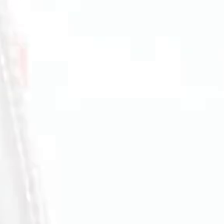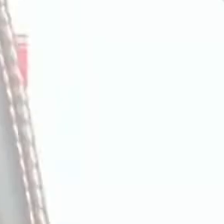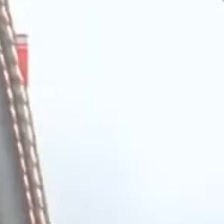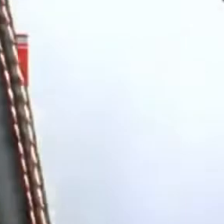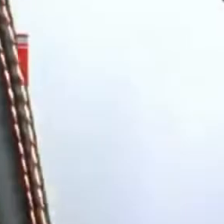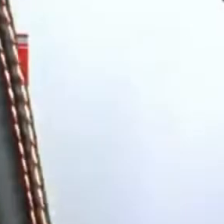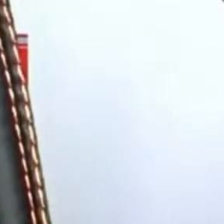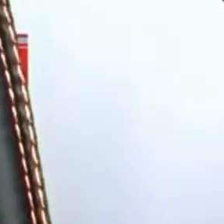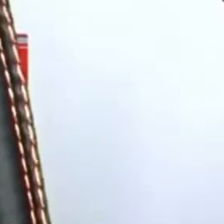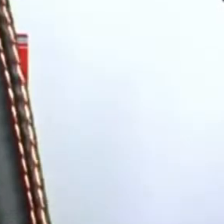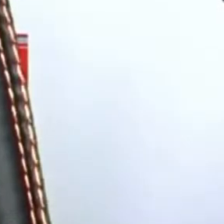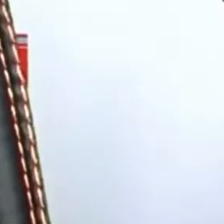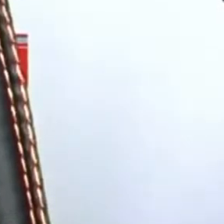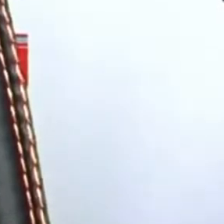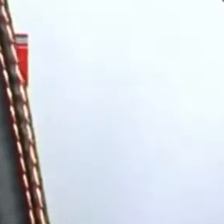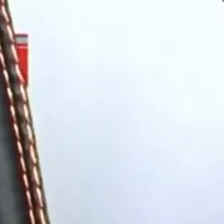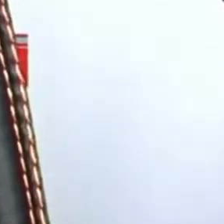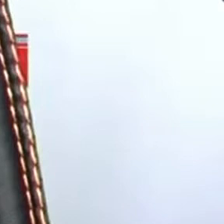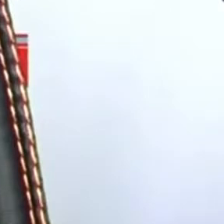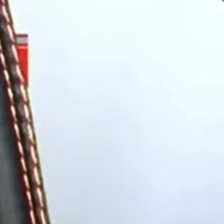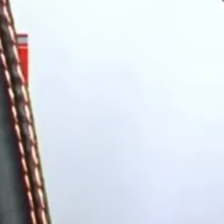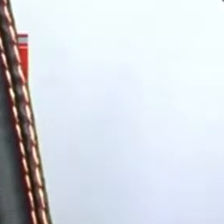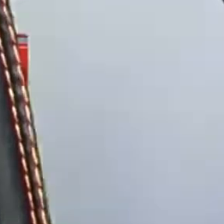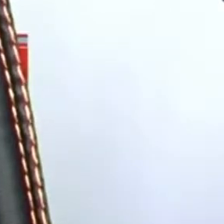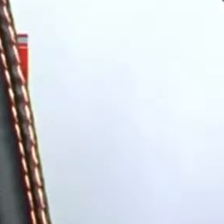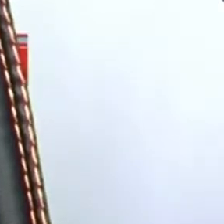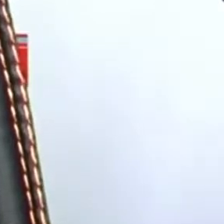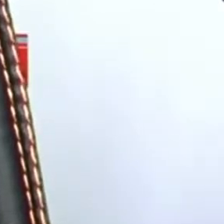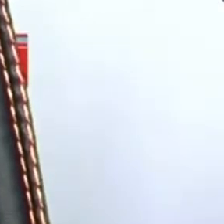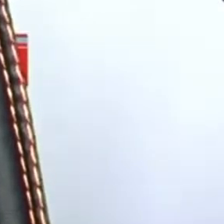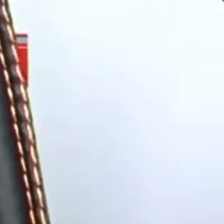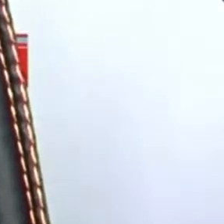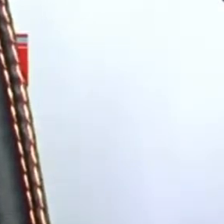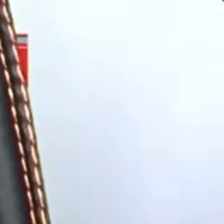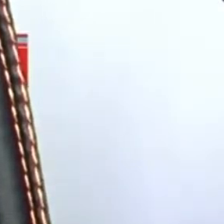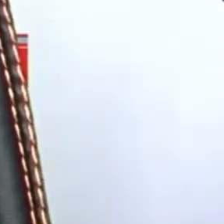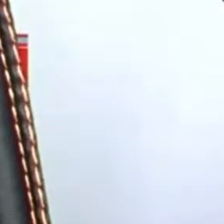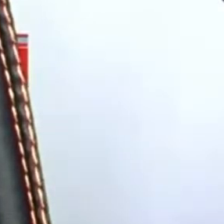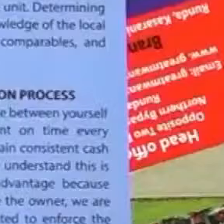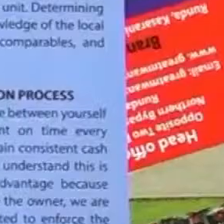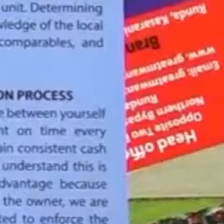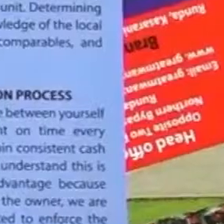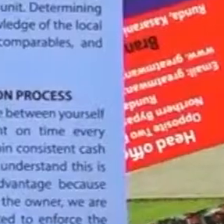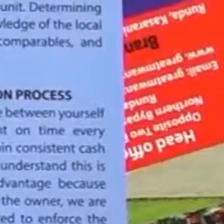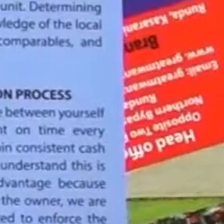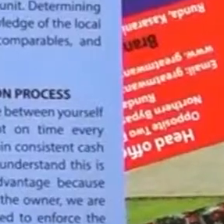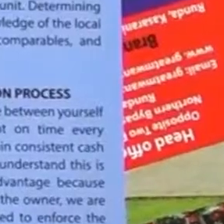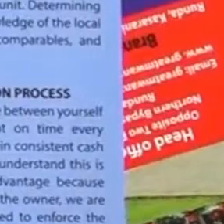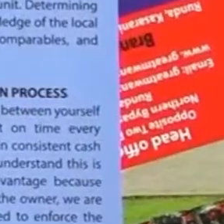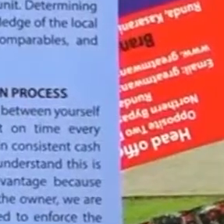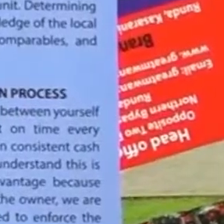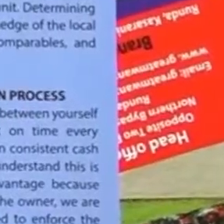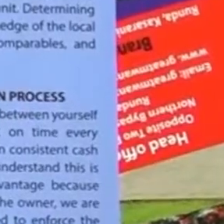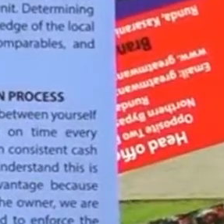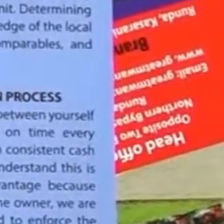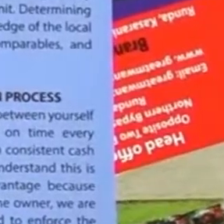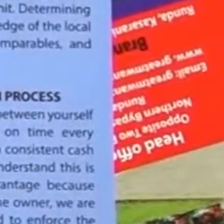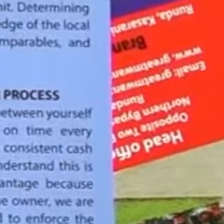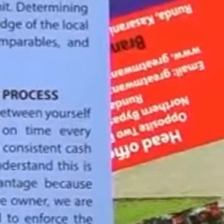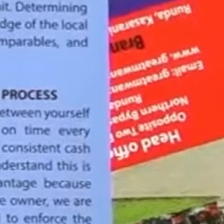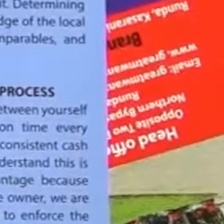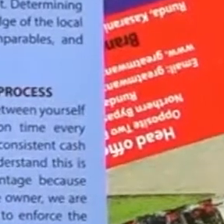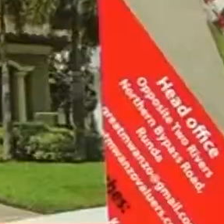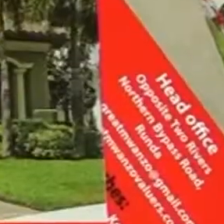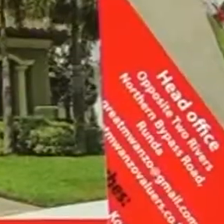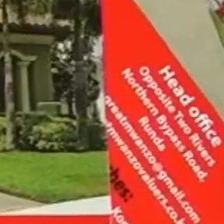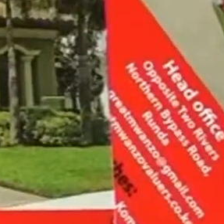life. Our customers ranges from individual owners of properties. We have some properties that we manage for governors. We don't